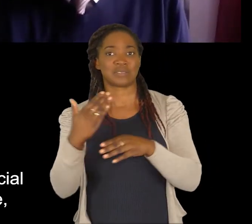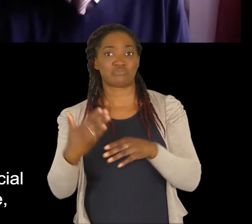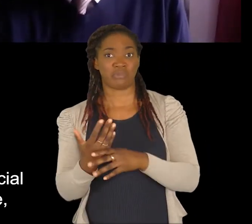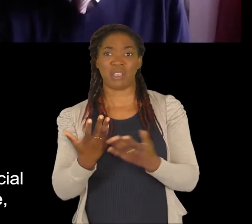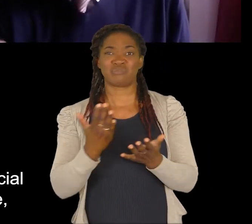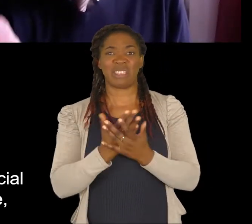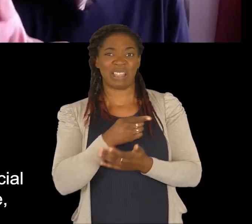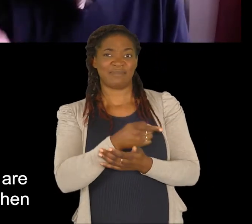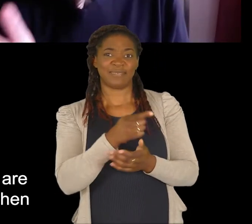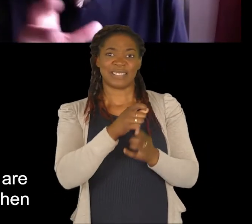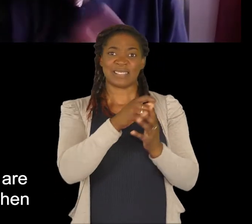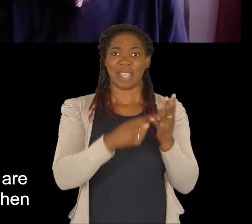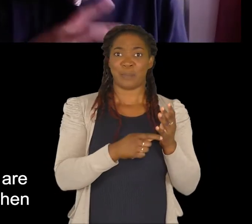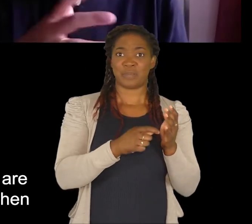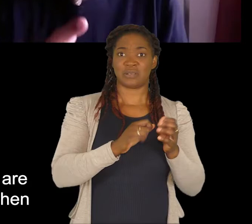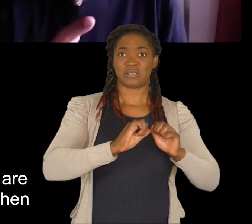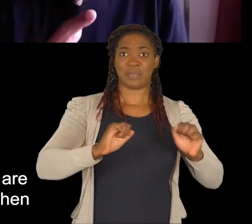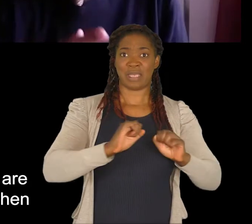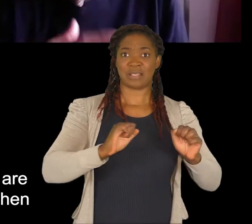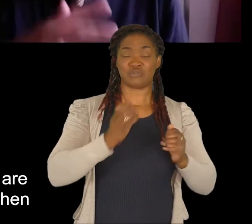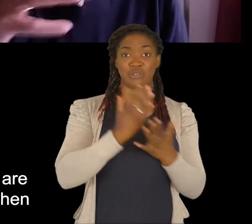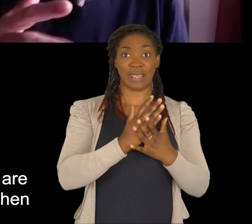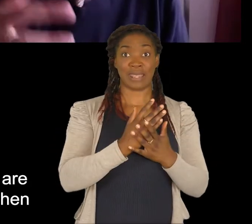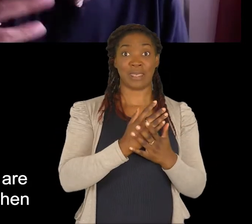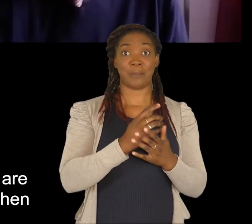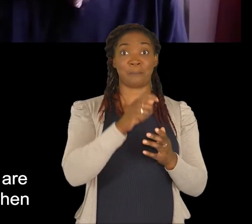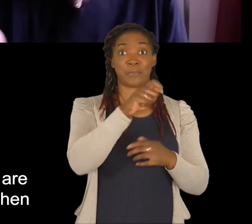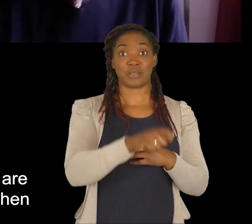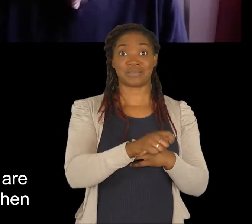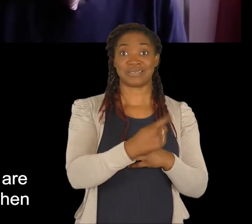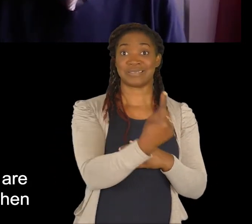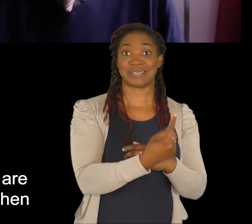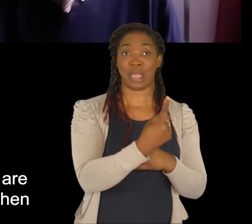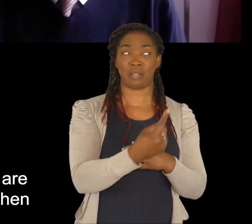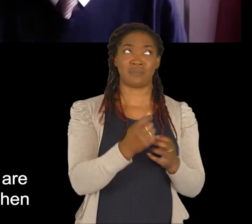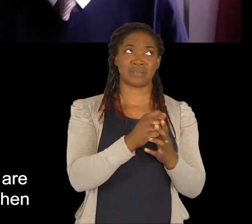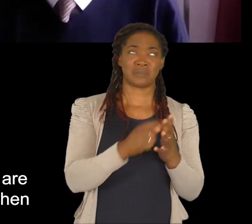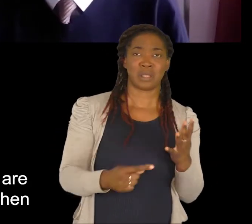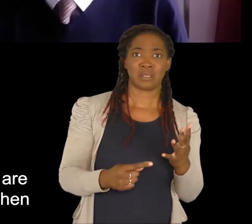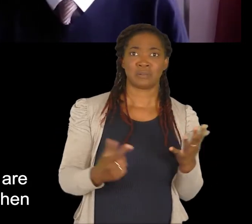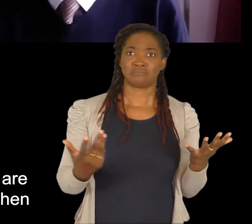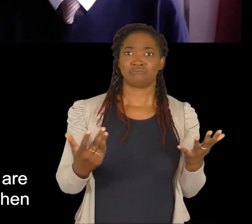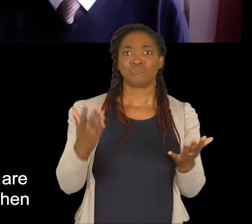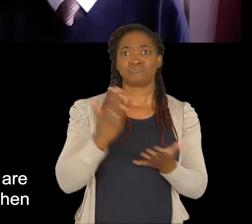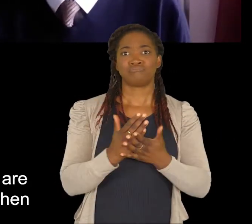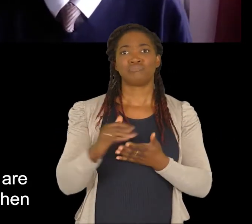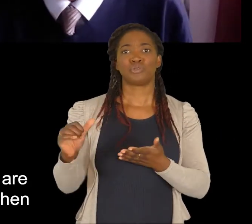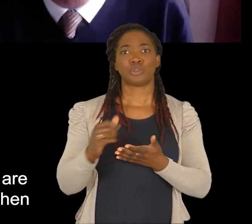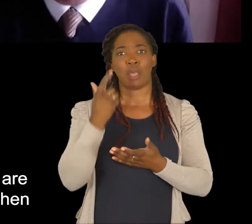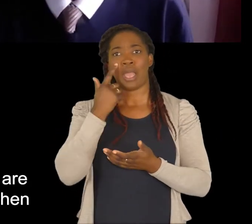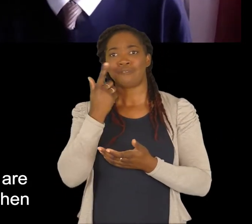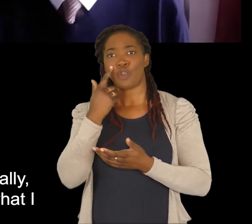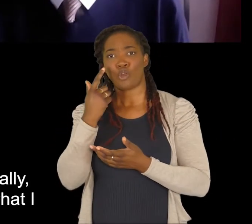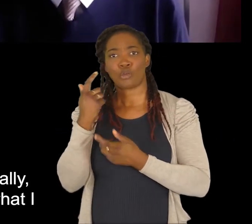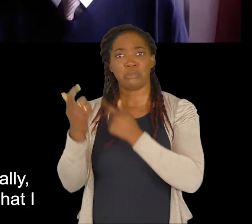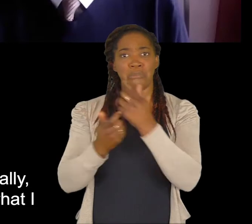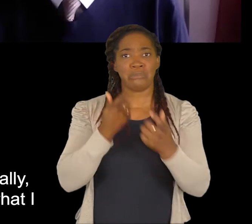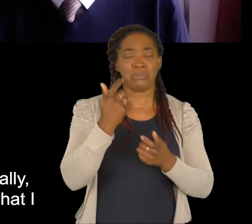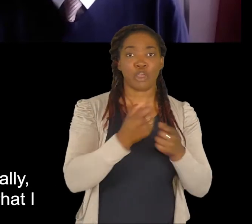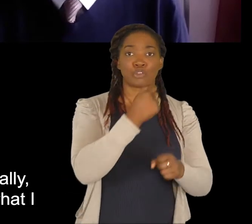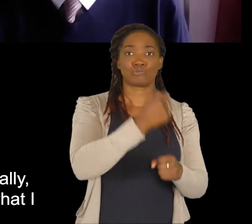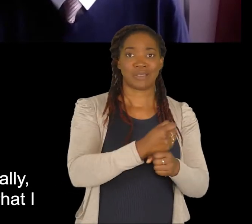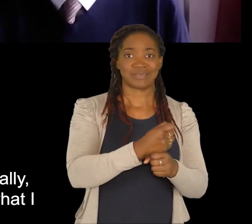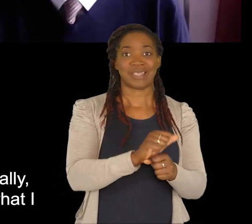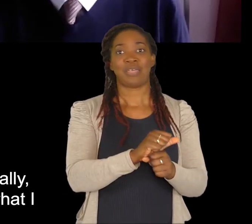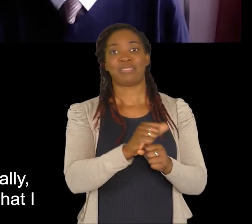in the disability space. If you are a person with a disability and you're trying to raise money, look at grants, right? And then you can think